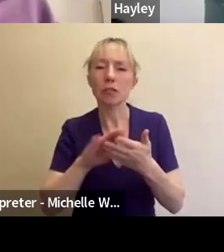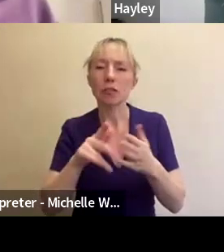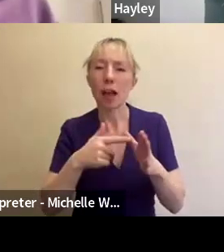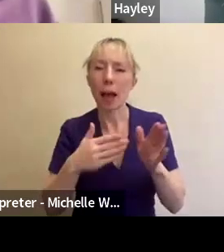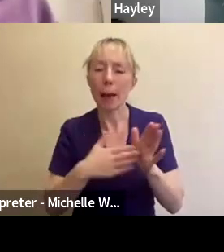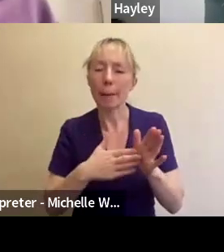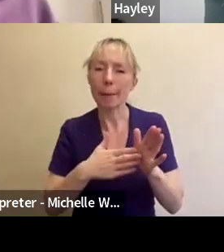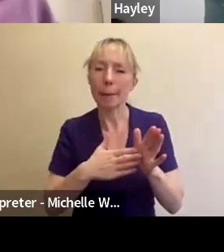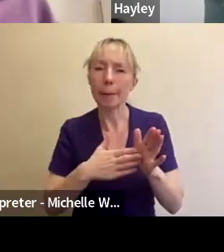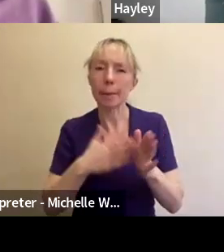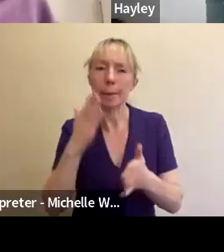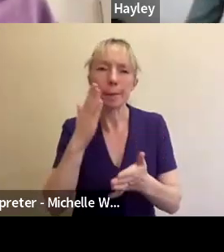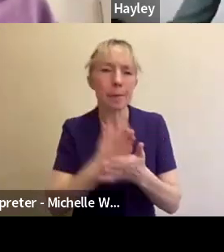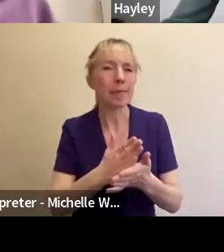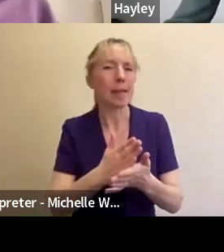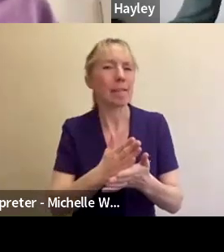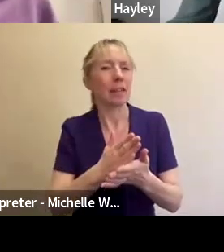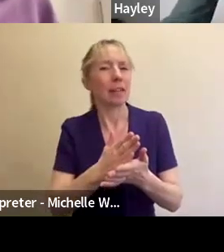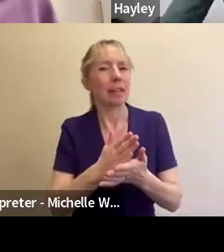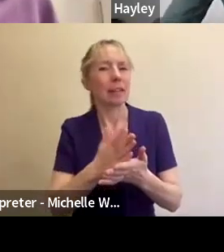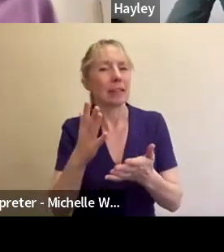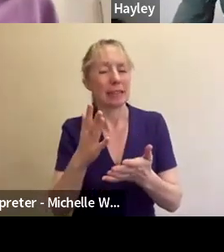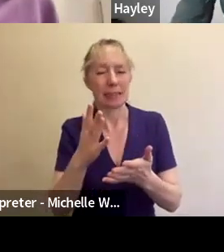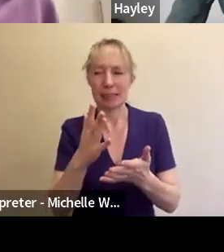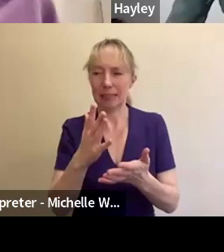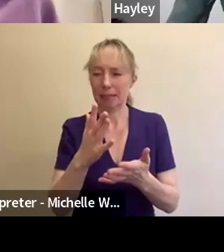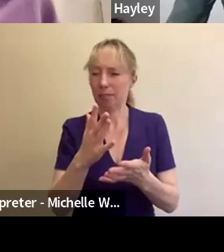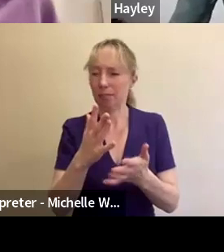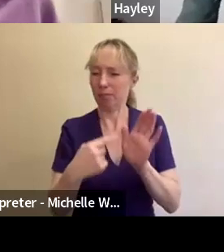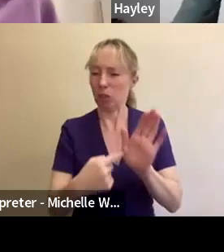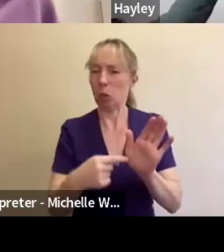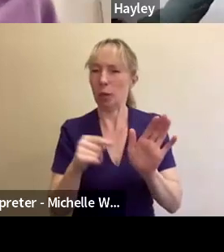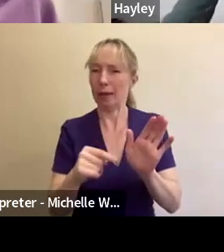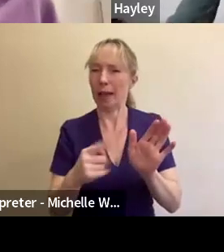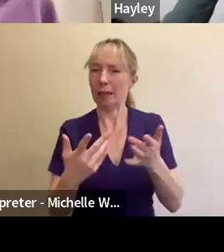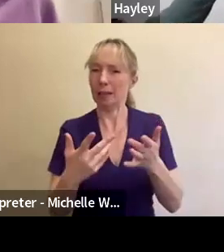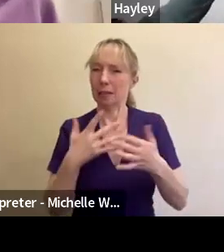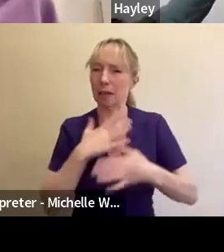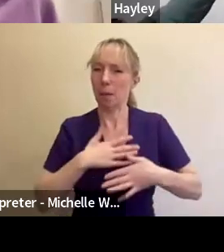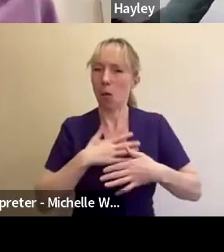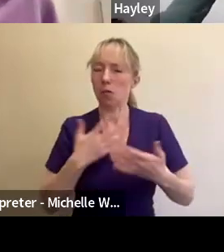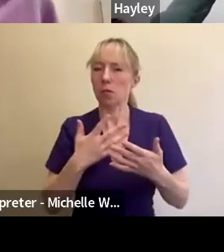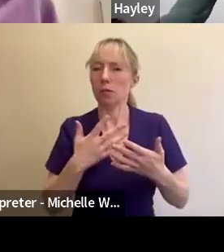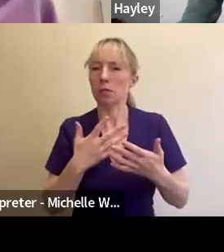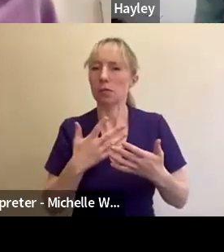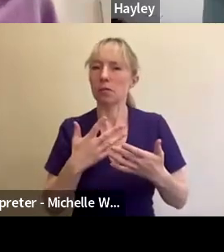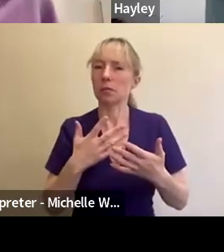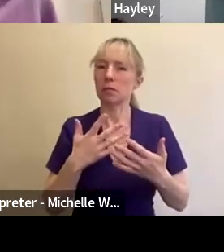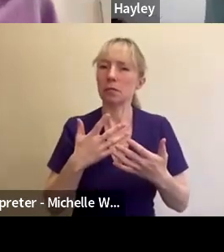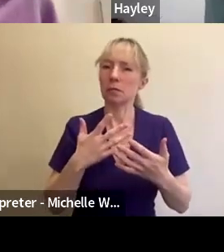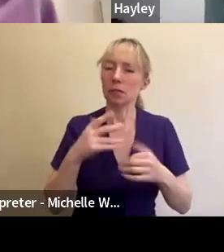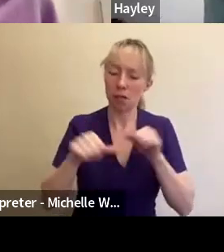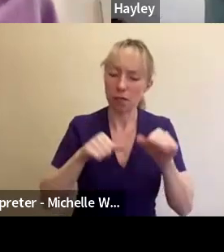uh, captures that word more precisely, because it the practice of praying for